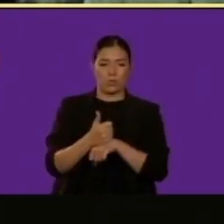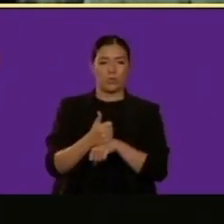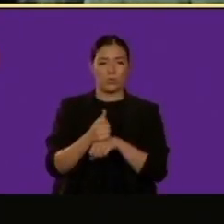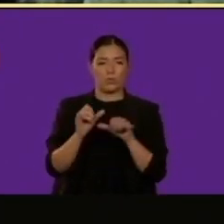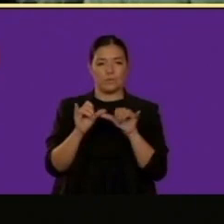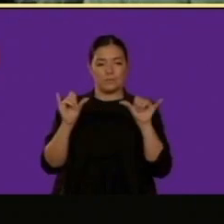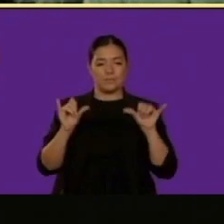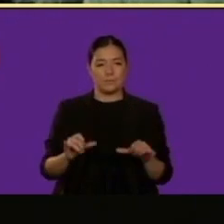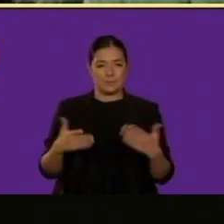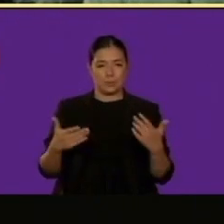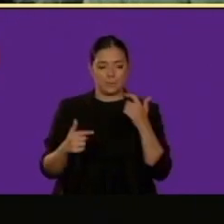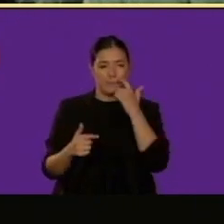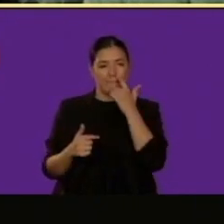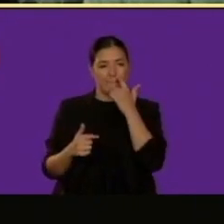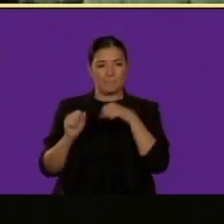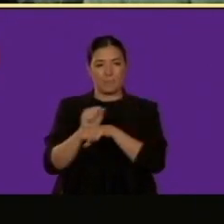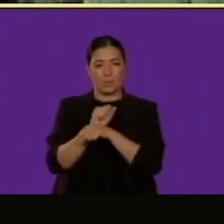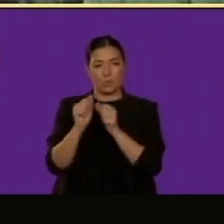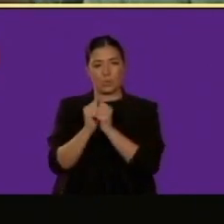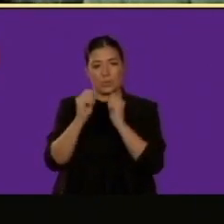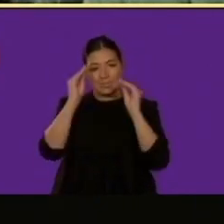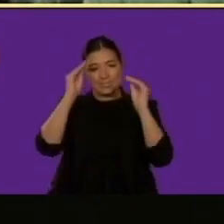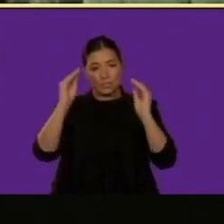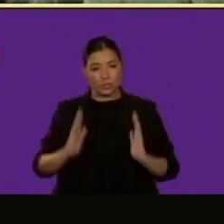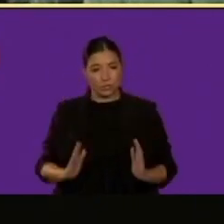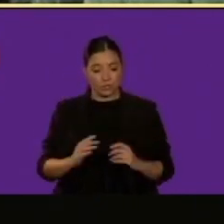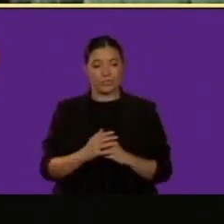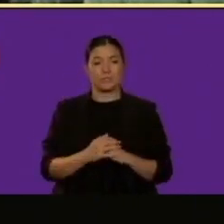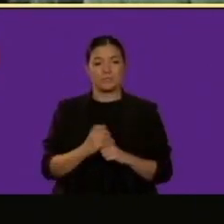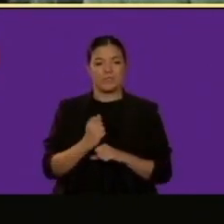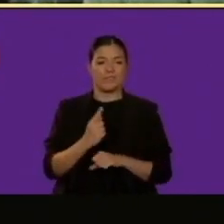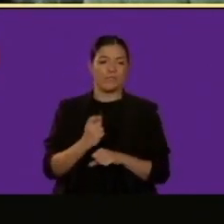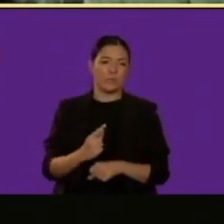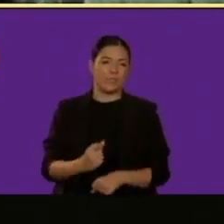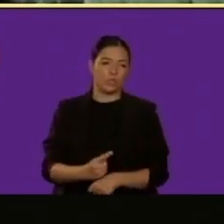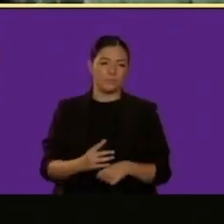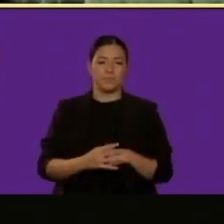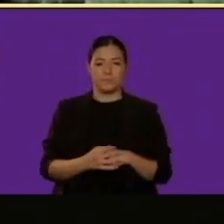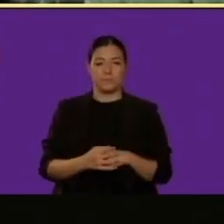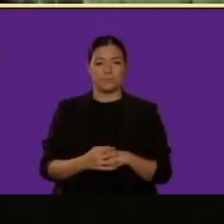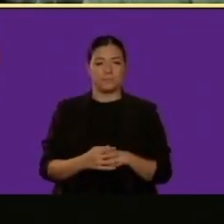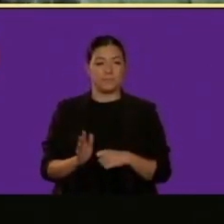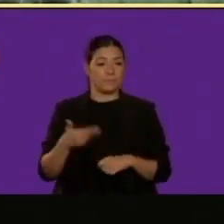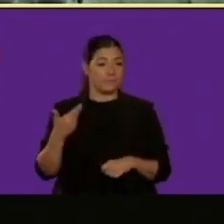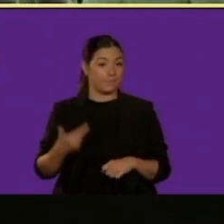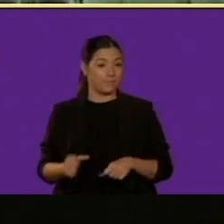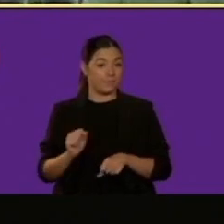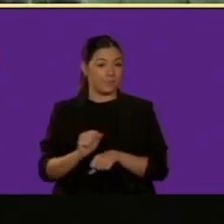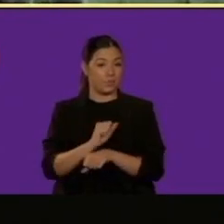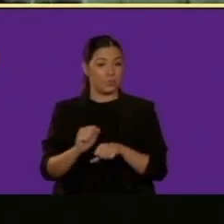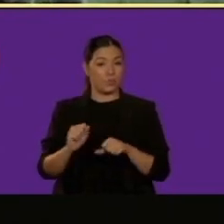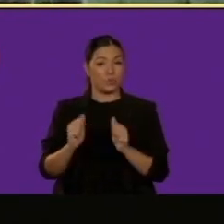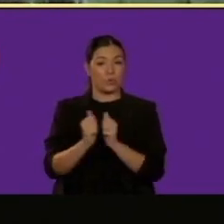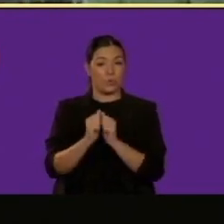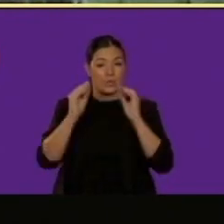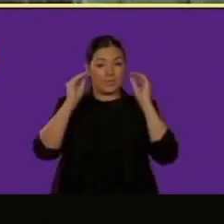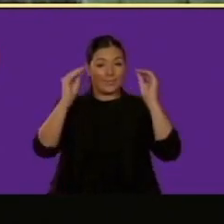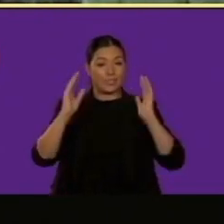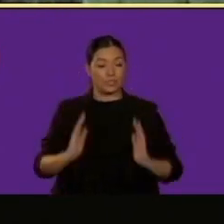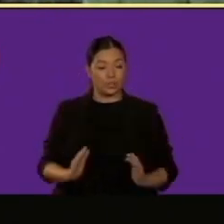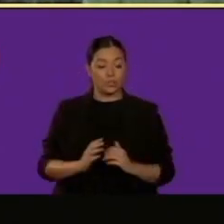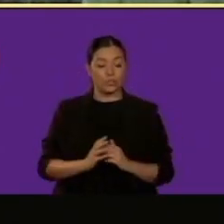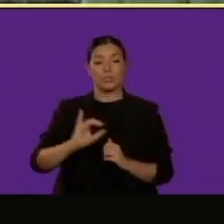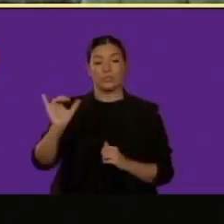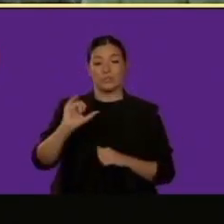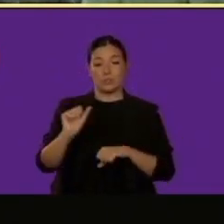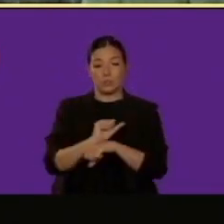Por esto, disabilities. actualmente And hemos because of creado this, este centro currently educativo we have created Junior this Barcelona is Tactile. Scratch Roger nos Junior explicará un